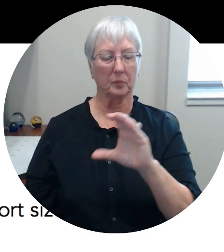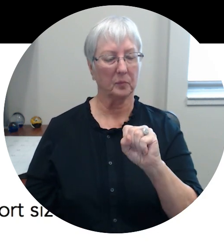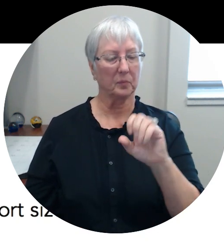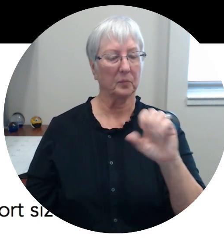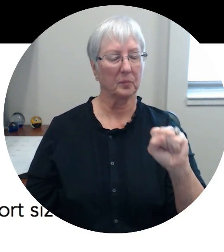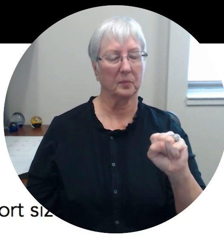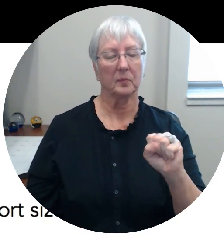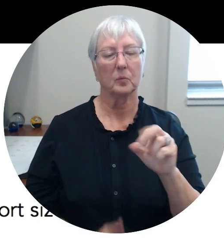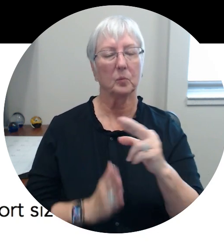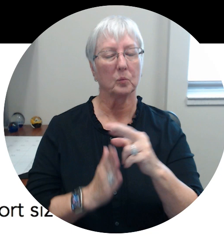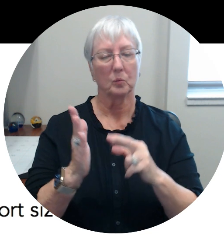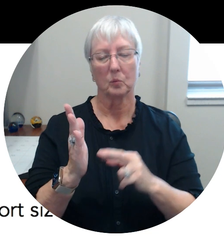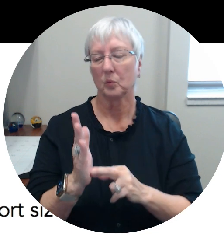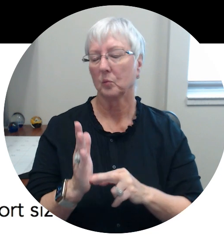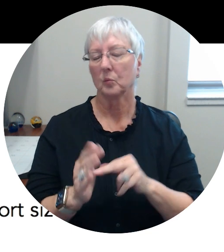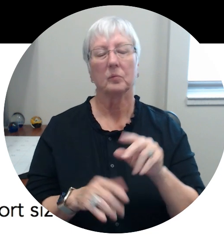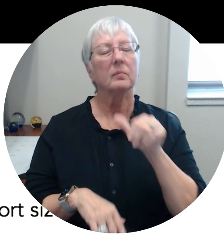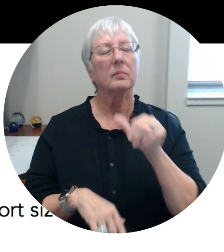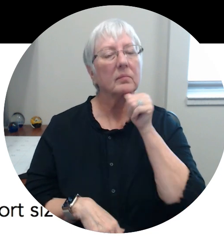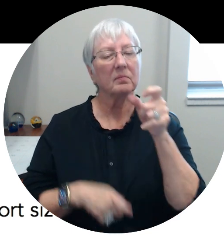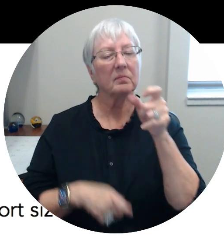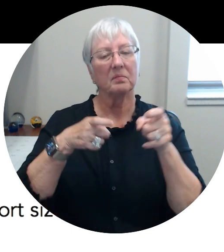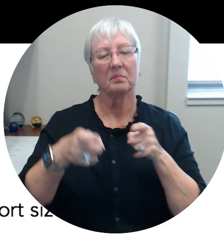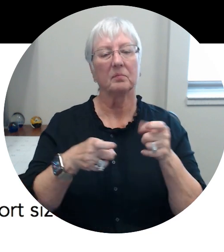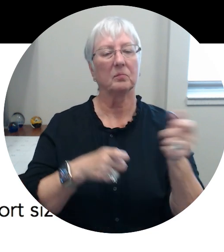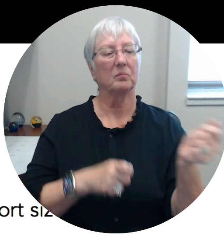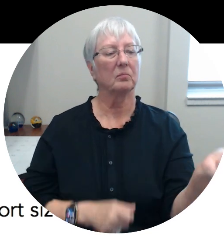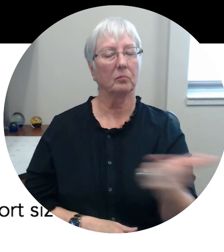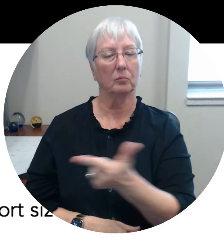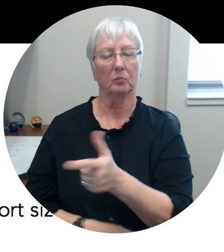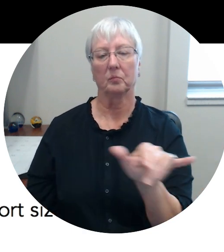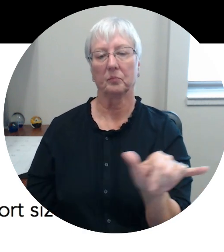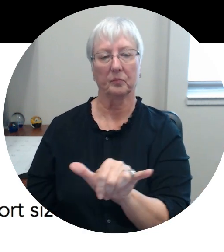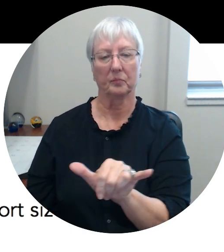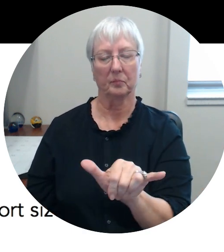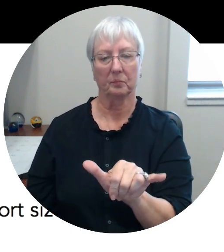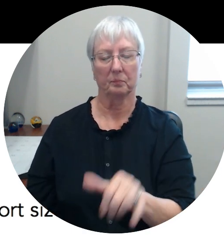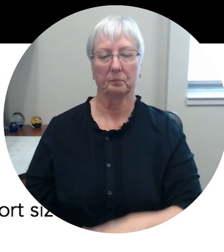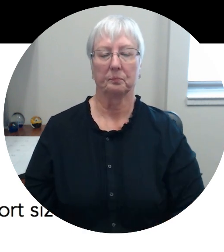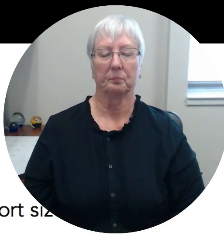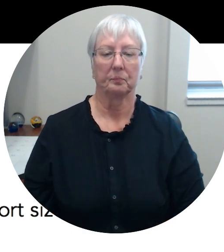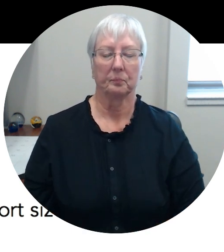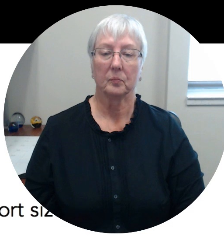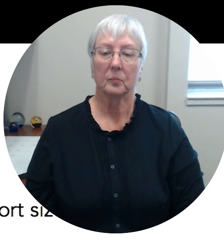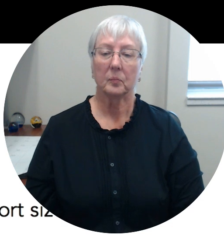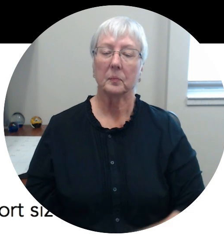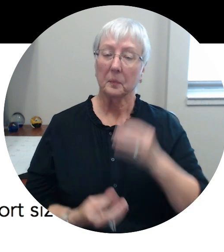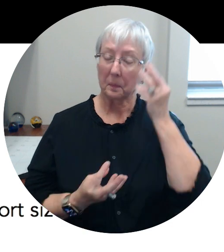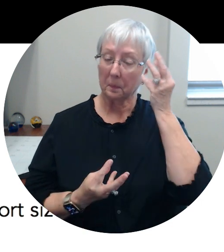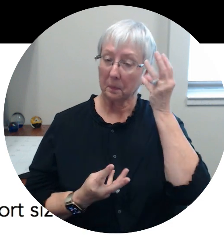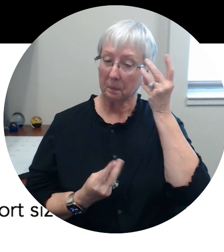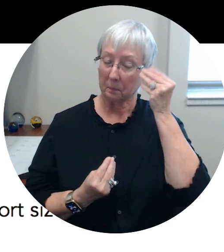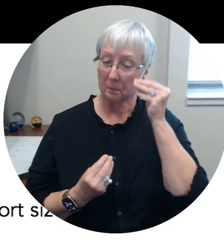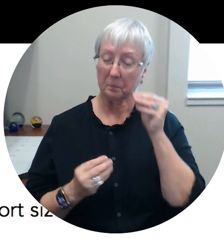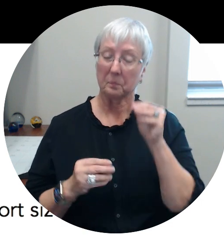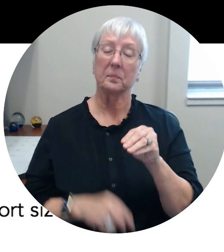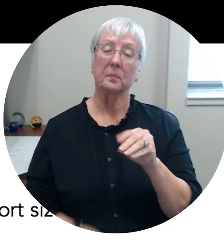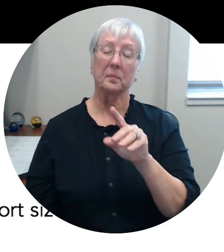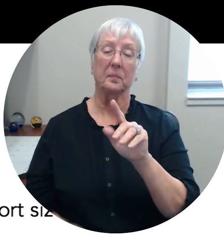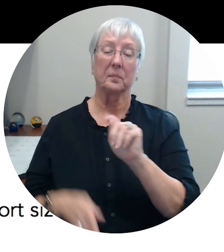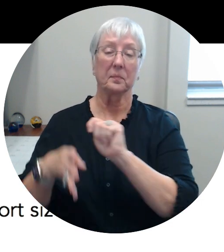situations. We need to consider typography when writing our media queries as well. Considering type carefully in a responsive